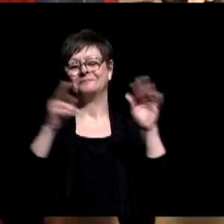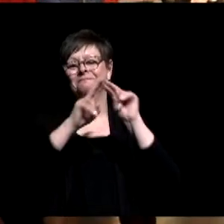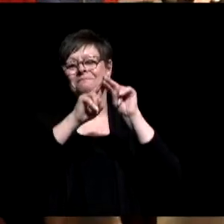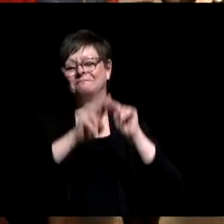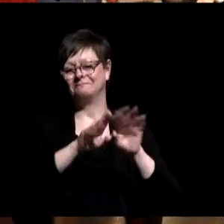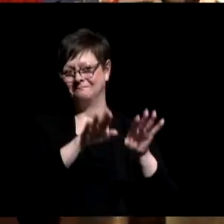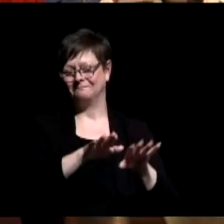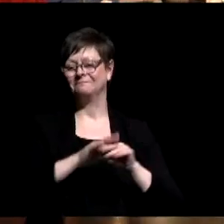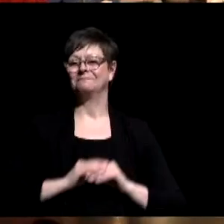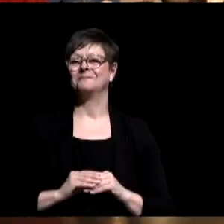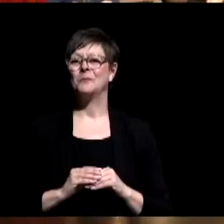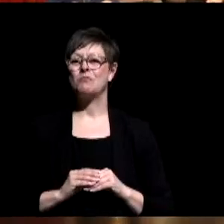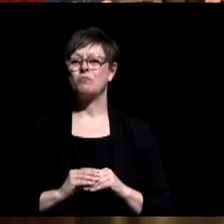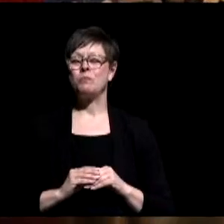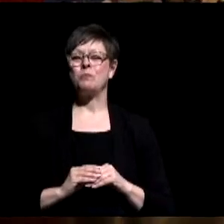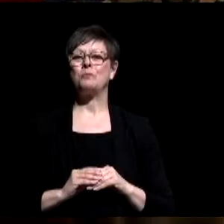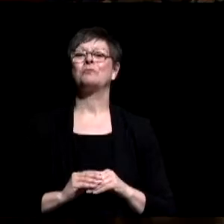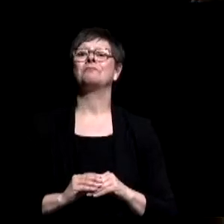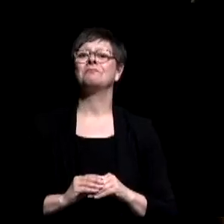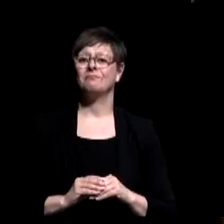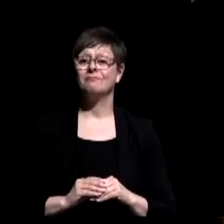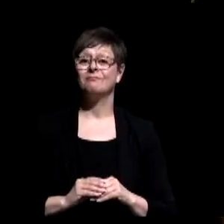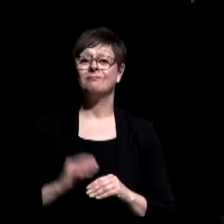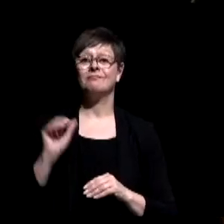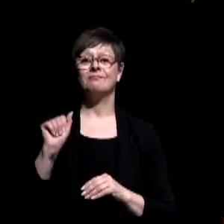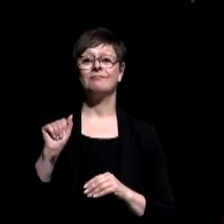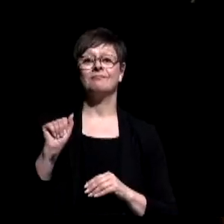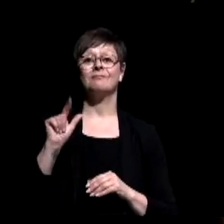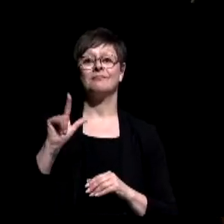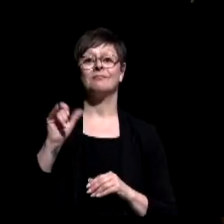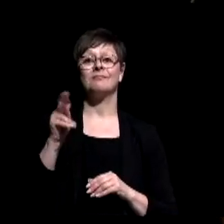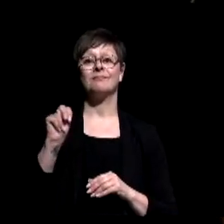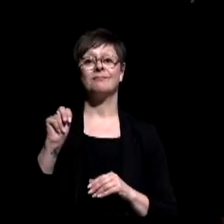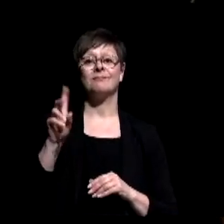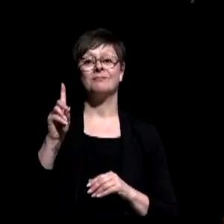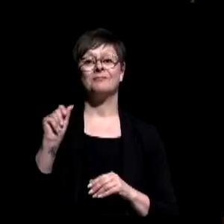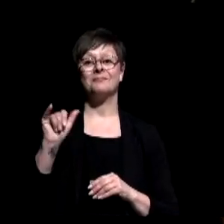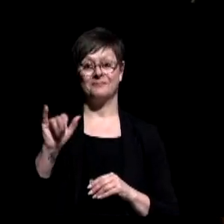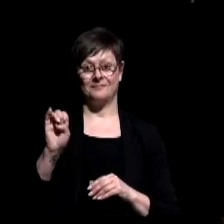I'm even feeling it. Allison Day,